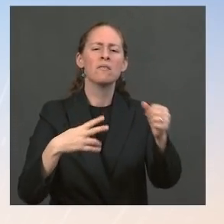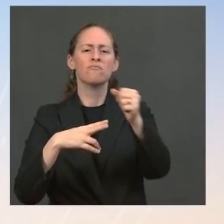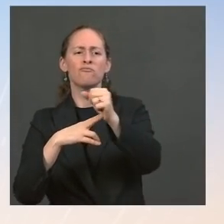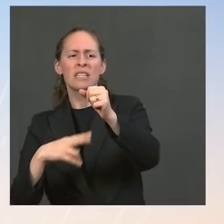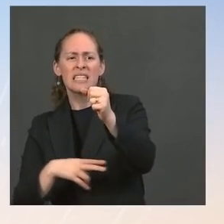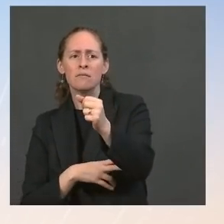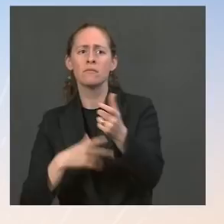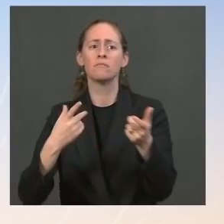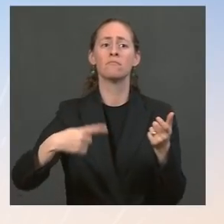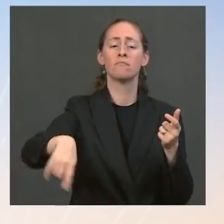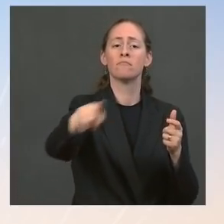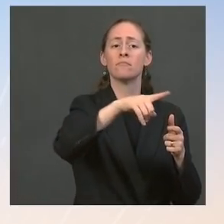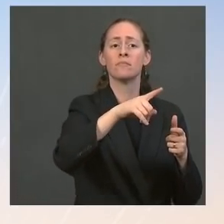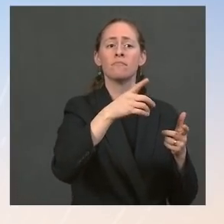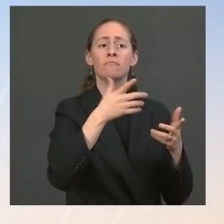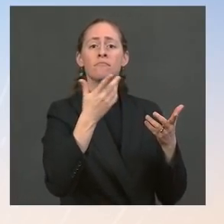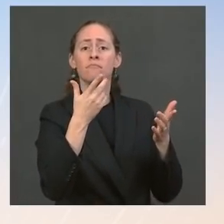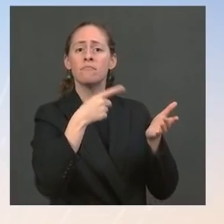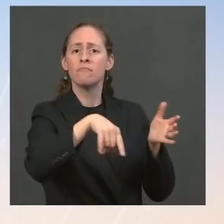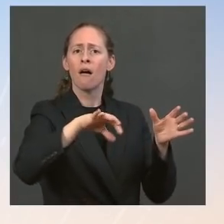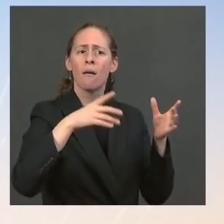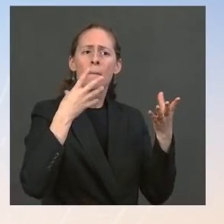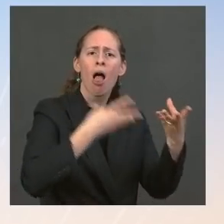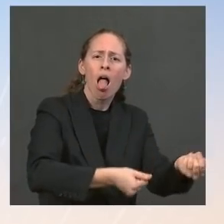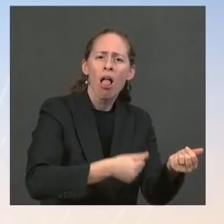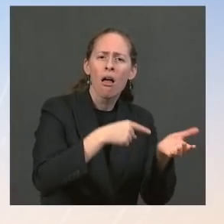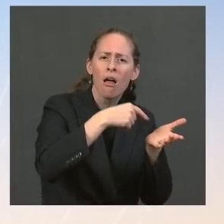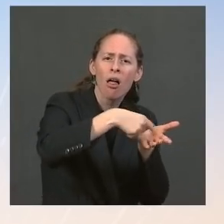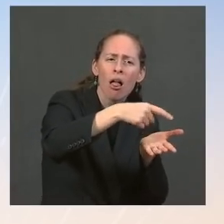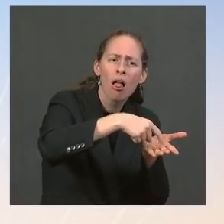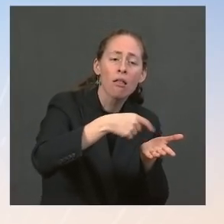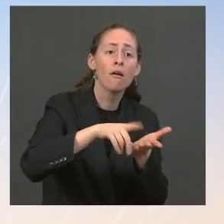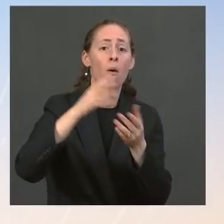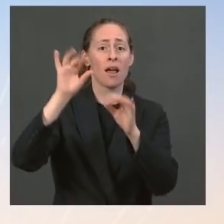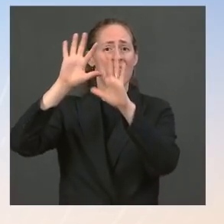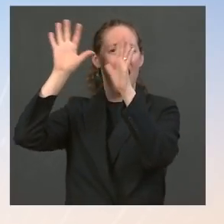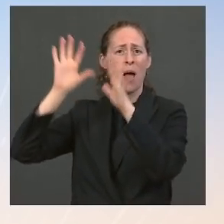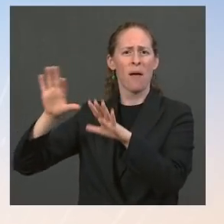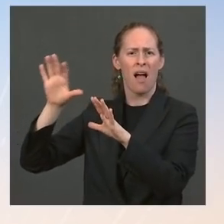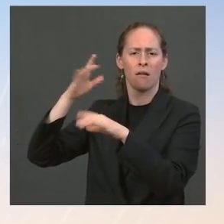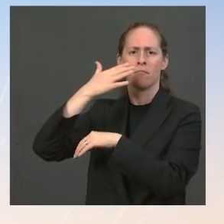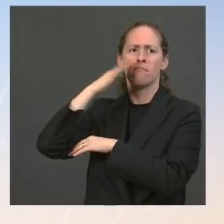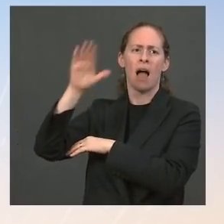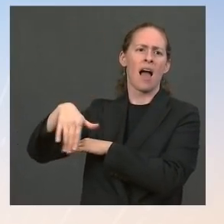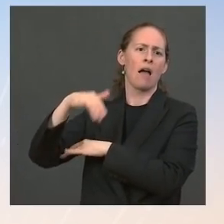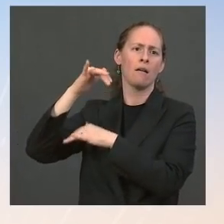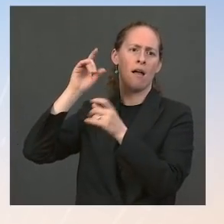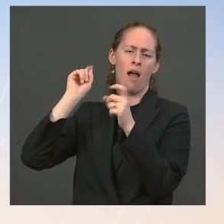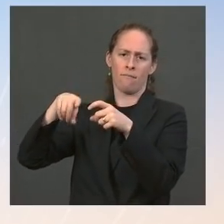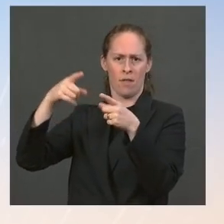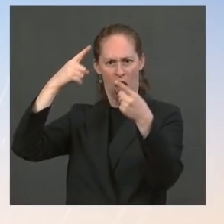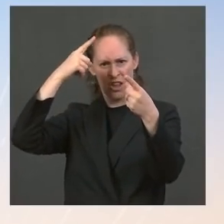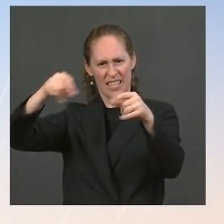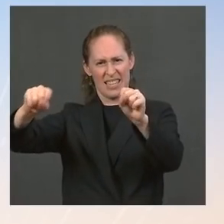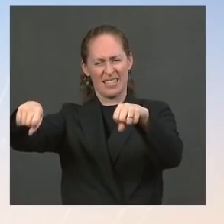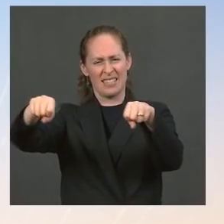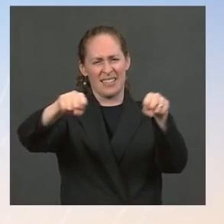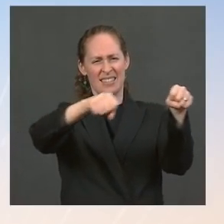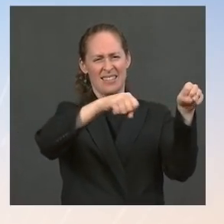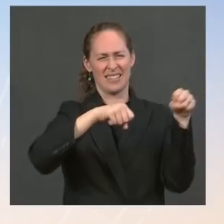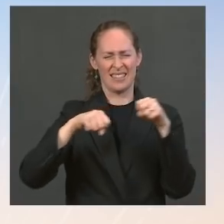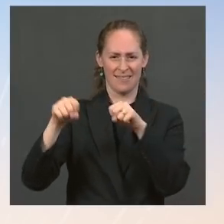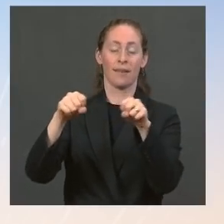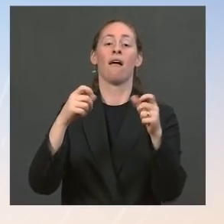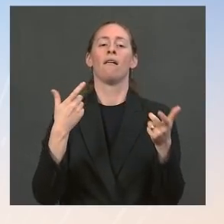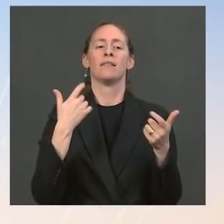we need to address the climate crisis. There's agreement on that. Now we're in the nitty-gritty details, which is very important, but that's the end stage of this